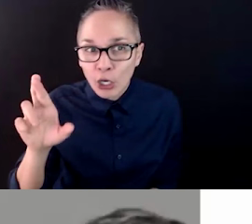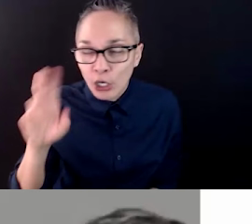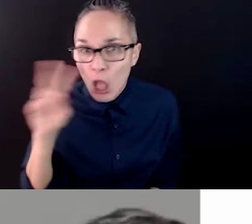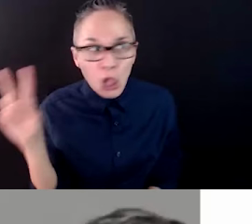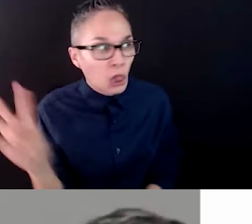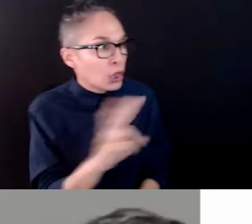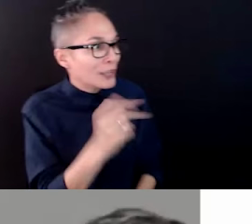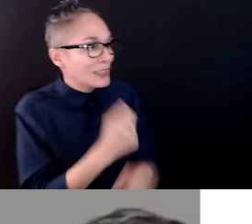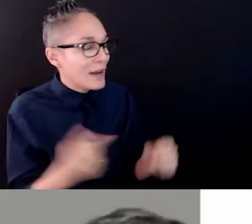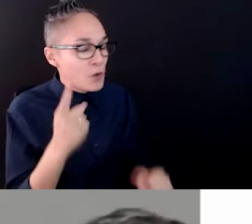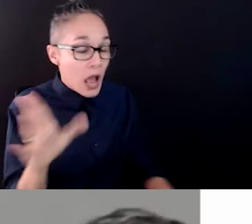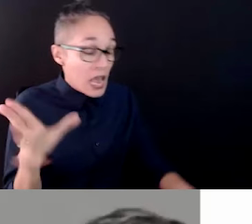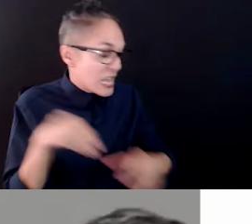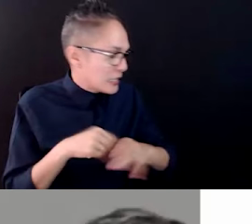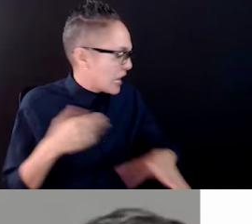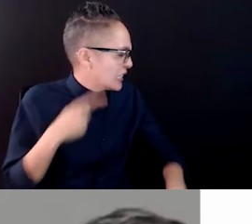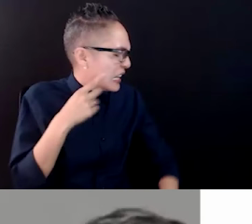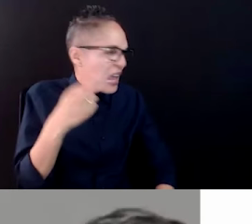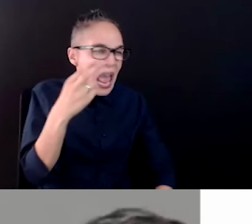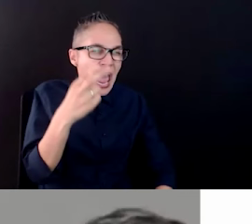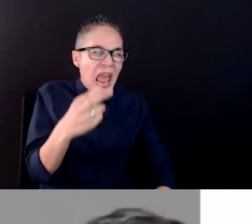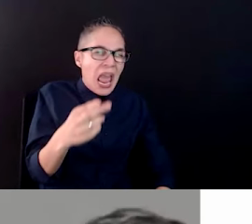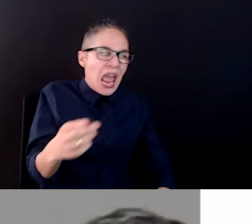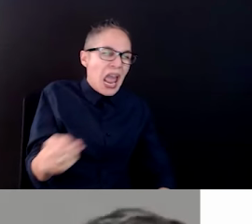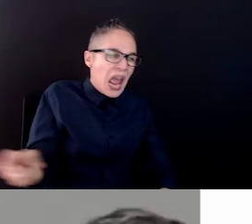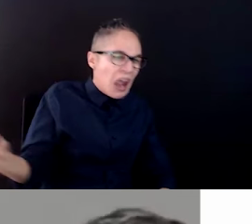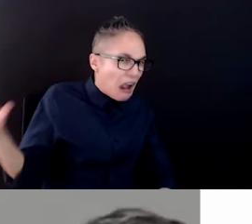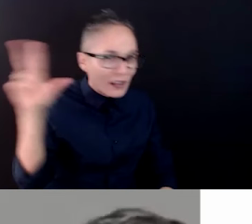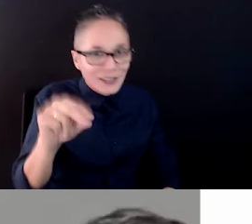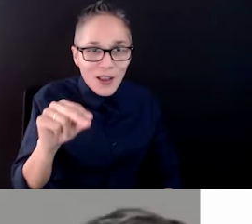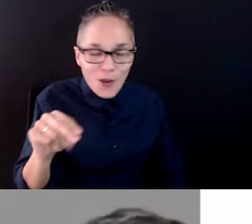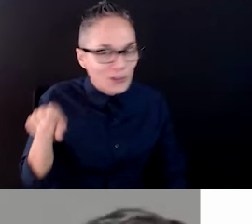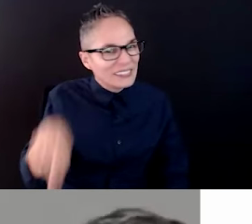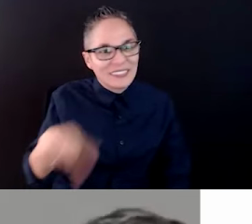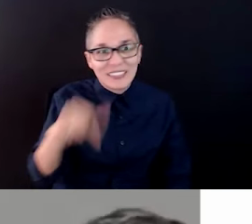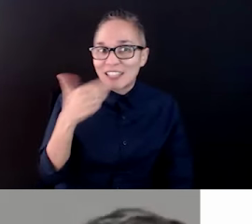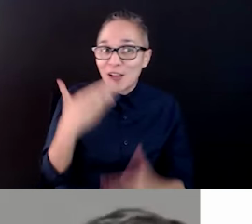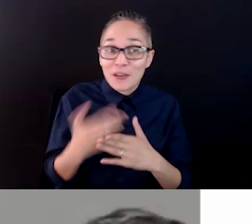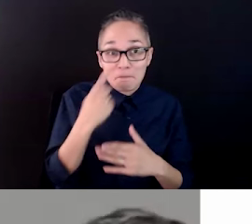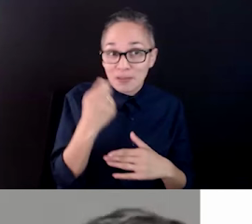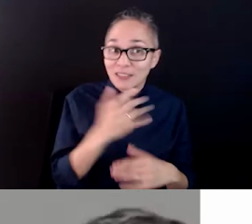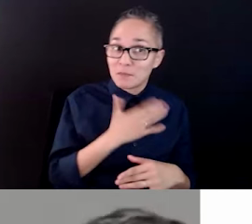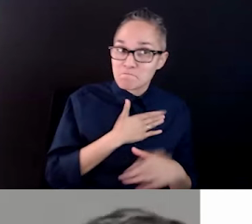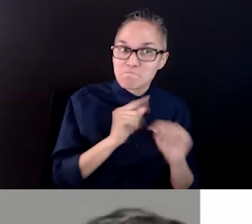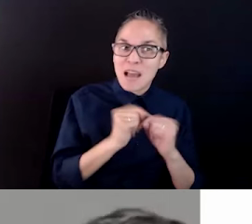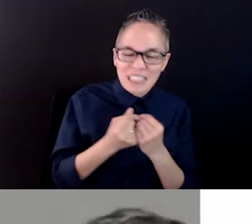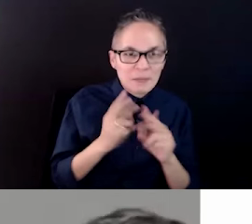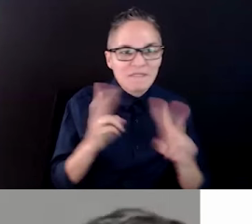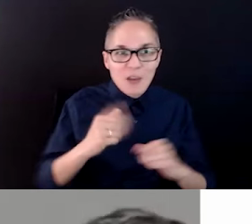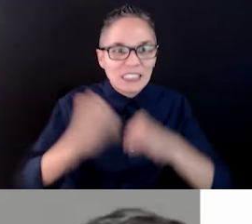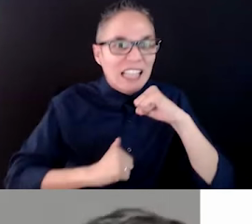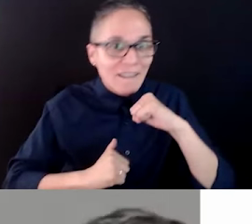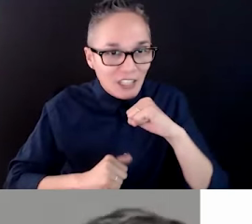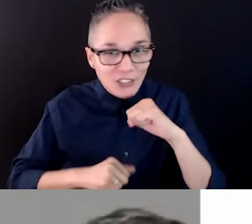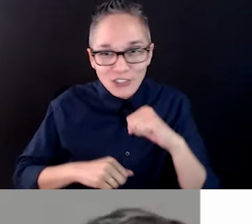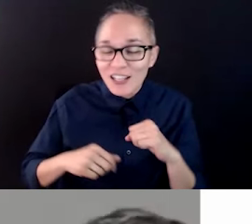was like, oh, hell no. Like, this is not going to be good, because my team, we're pretty savage.